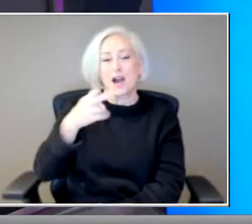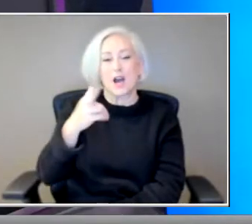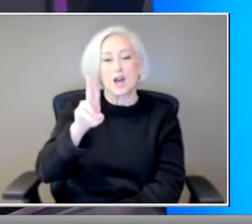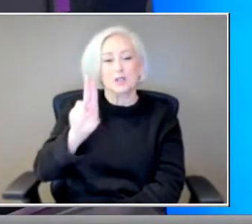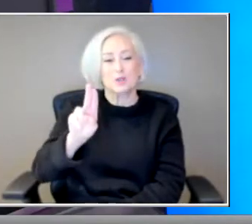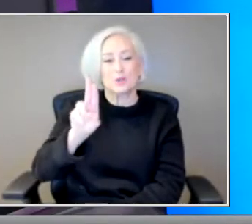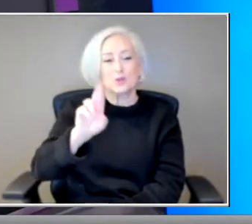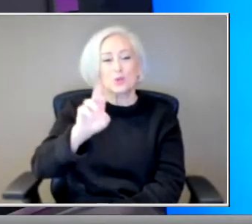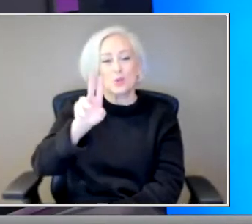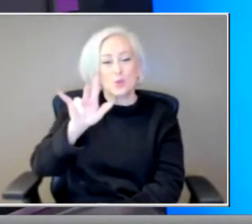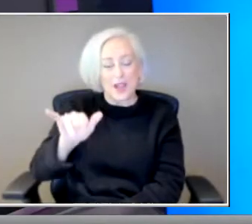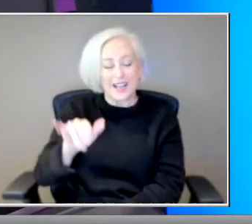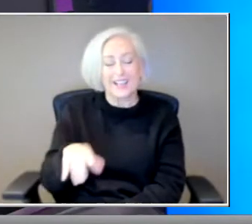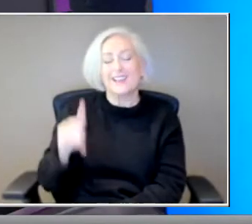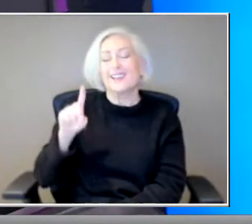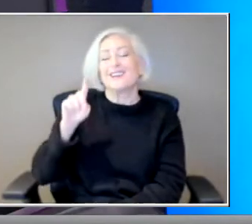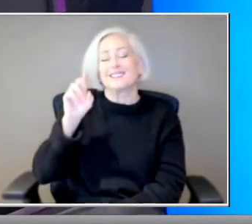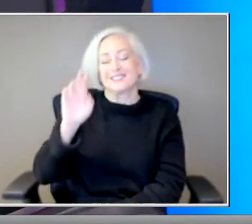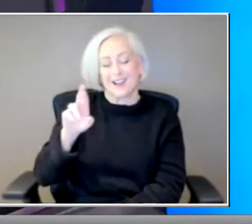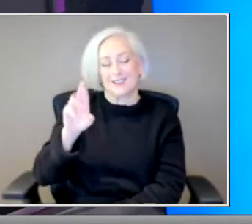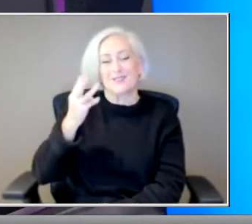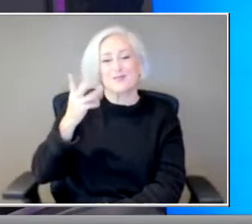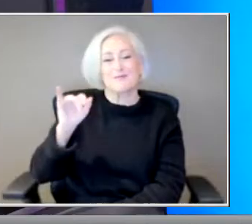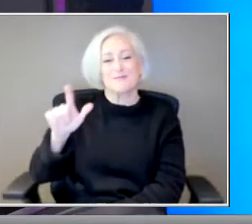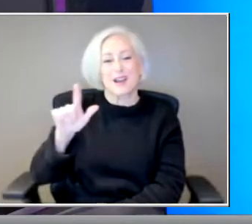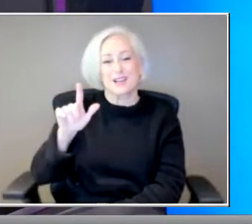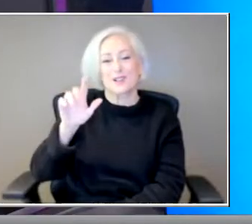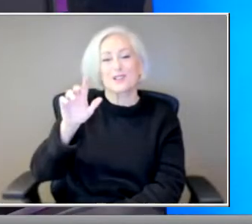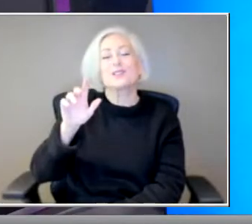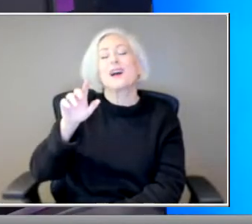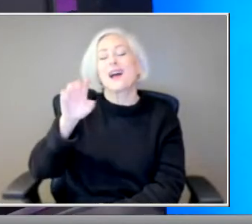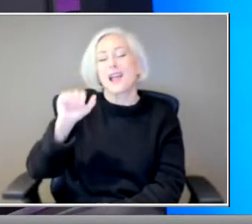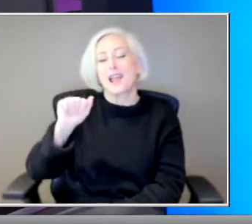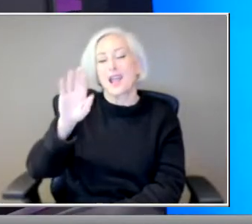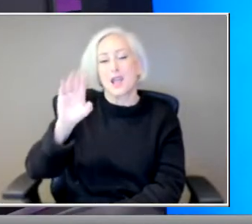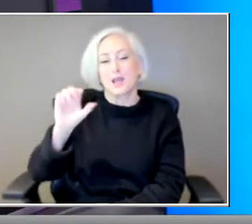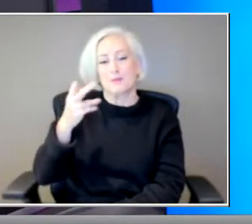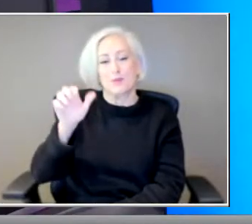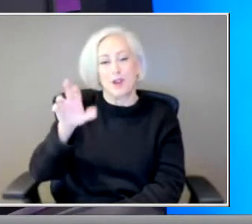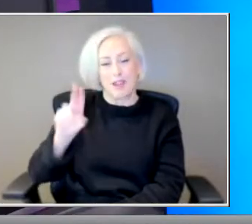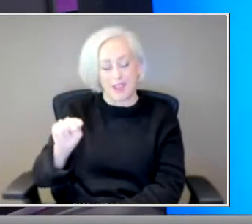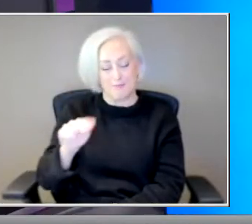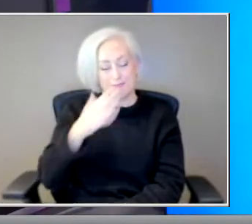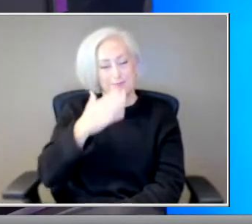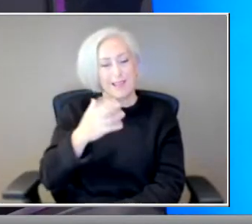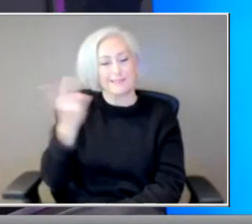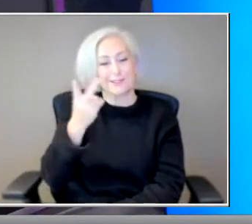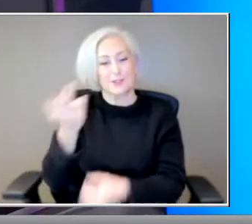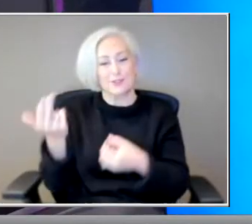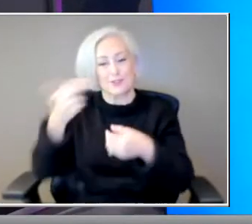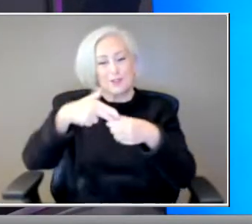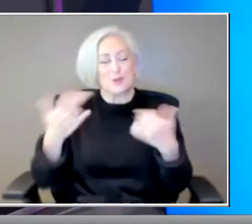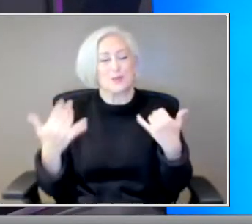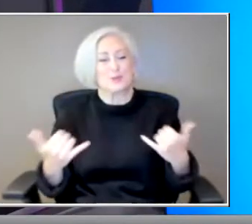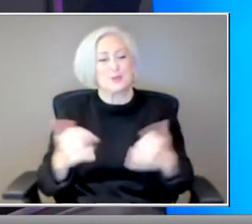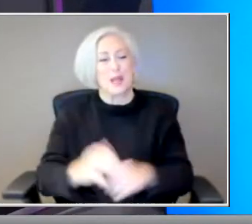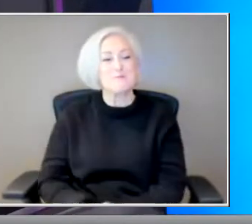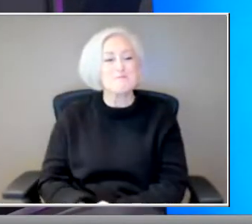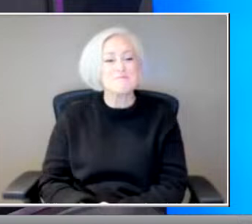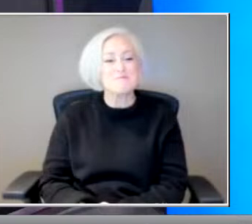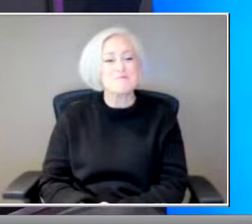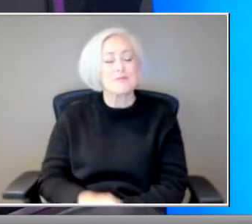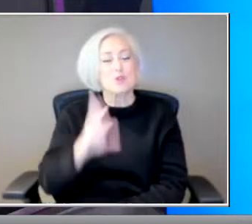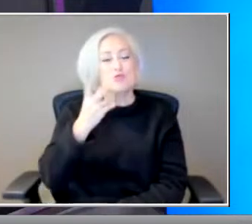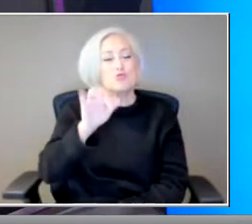neurointerventional surgeon, Dr. Michael Abraham. Thank you so much for making time to be here, doctors. Richard, how are you feeling today? I